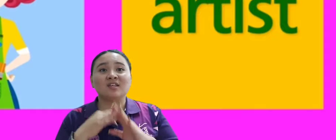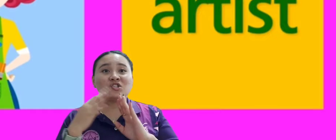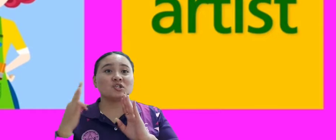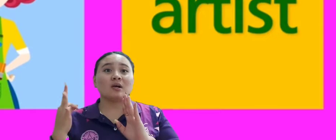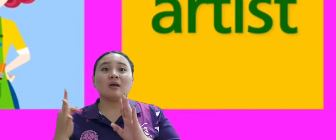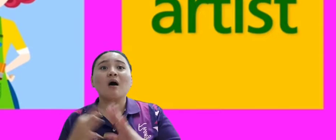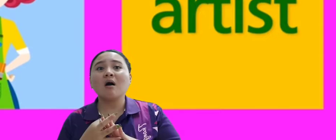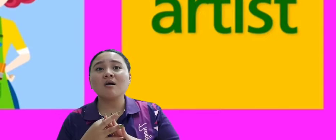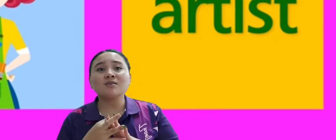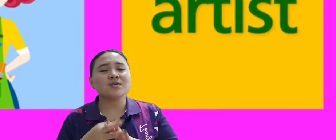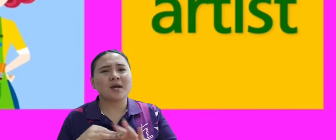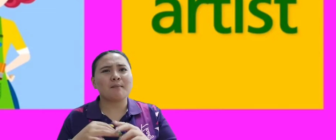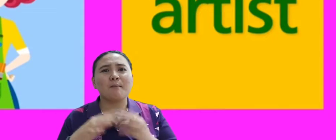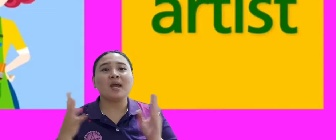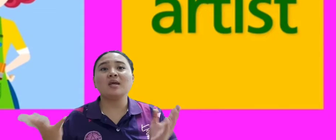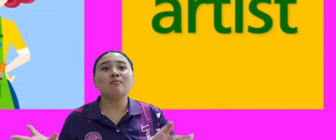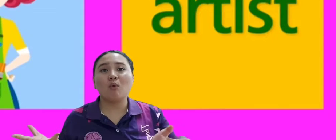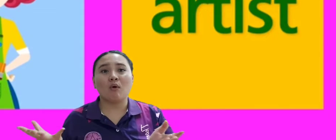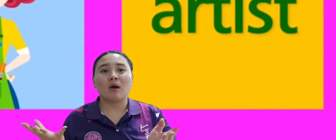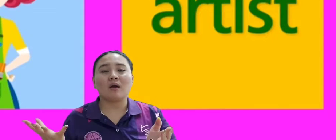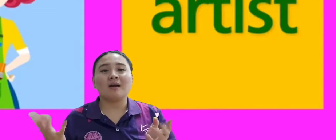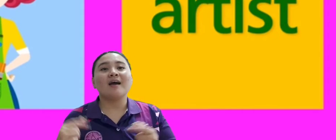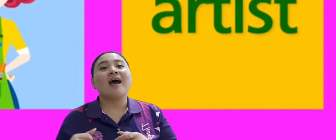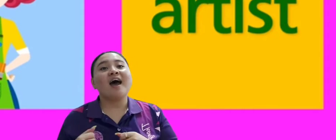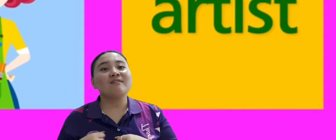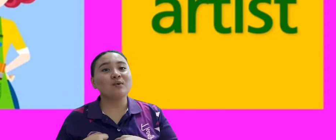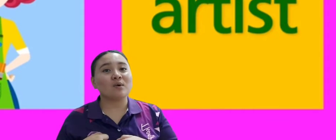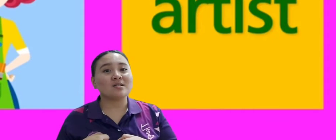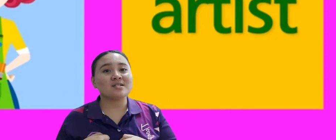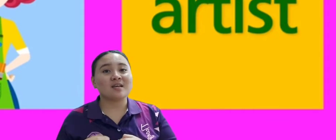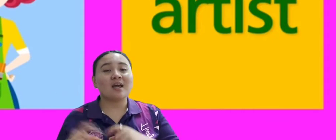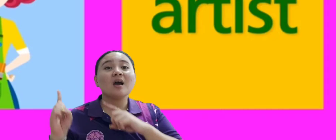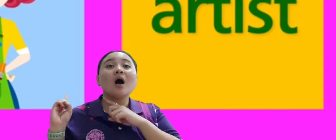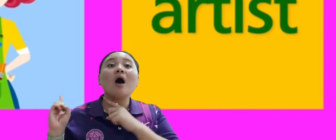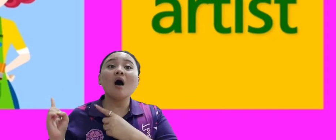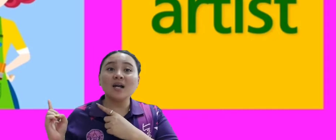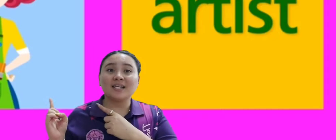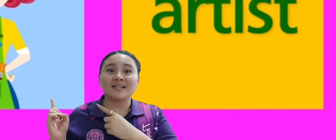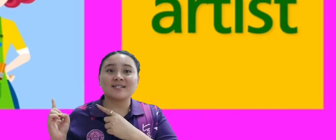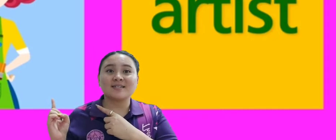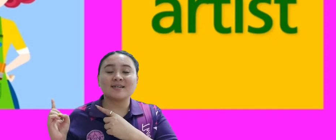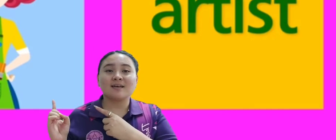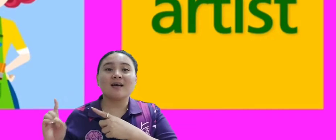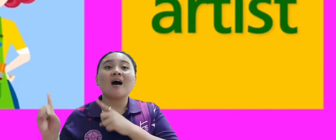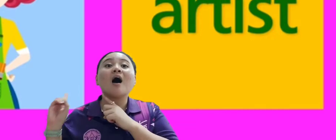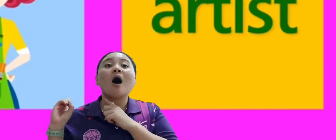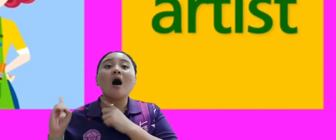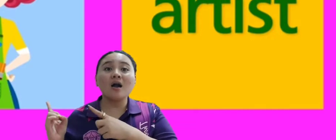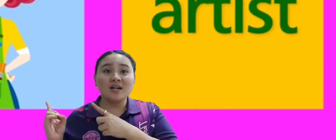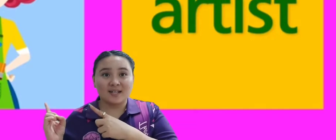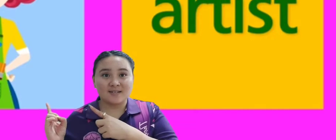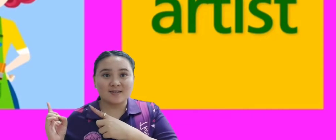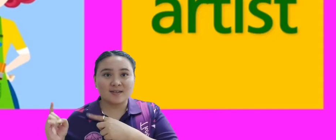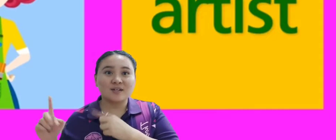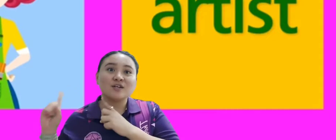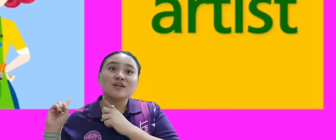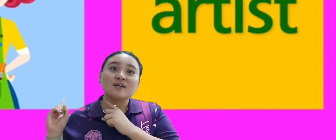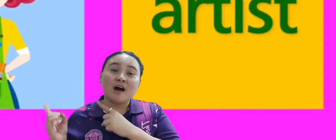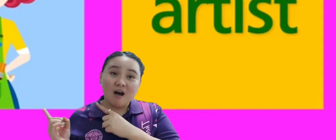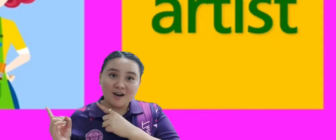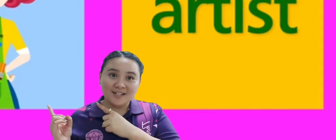drawing, digital arts, and many more. Everyone say artist.